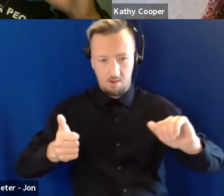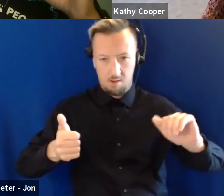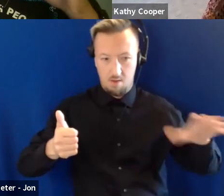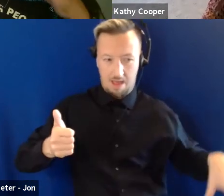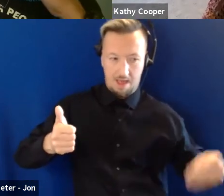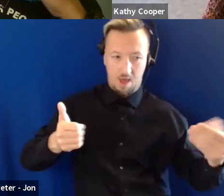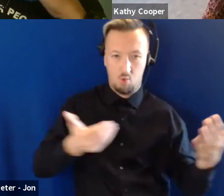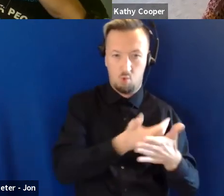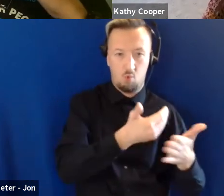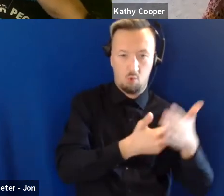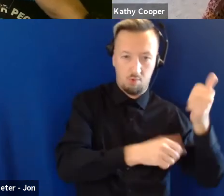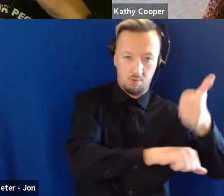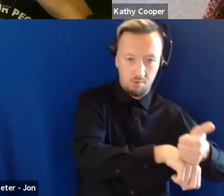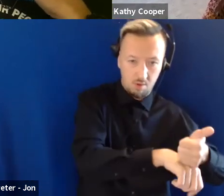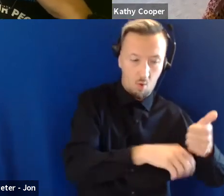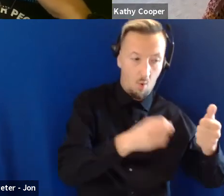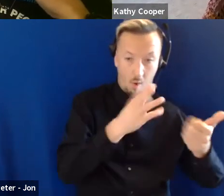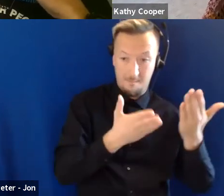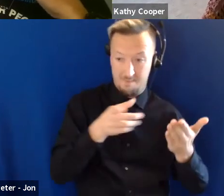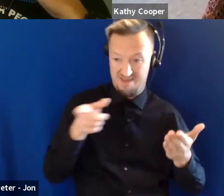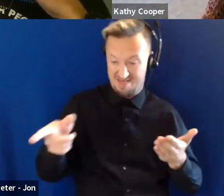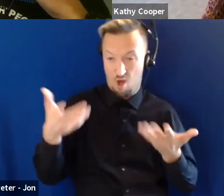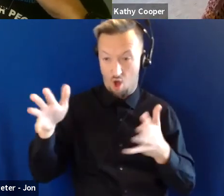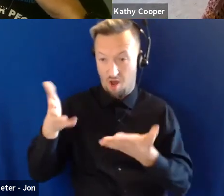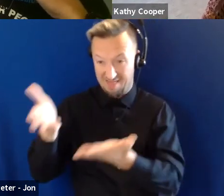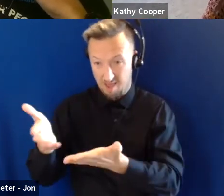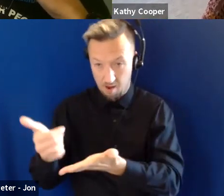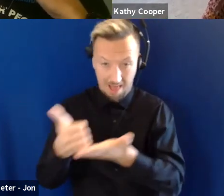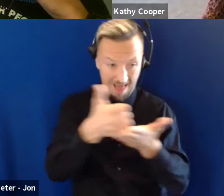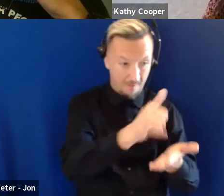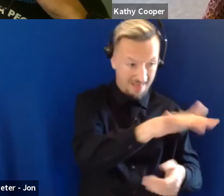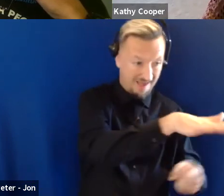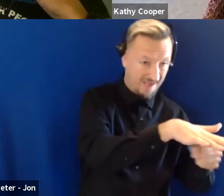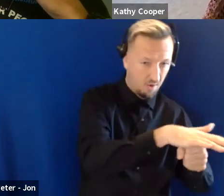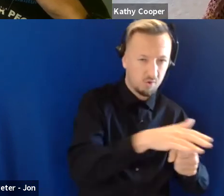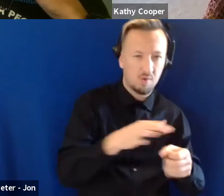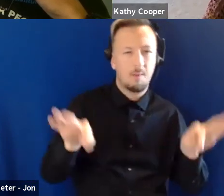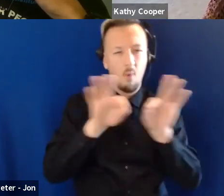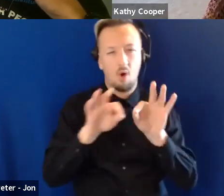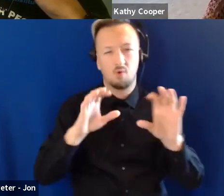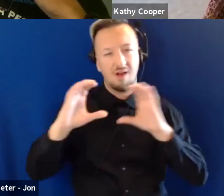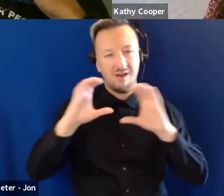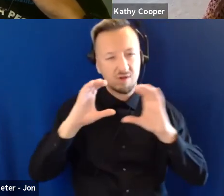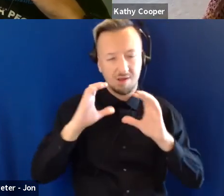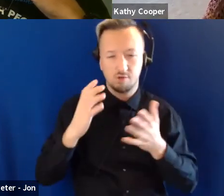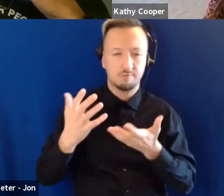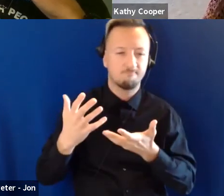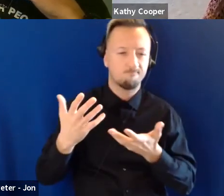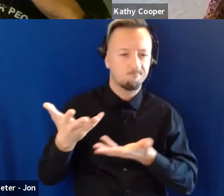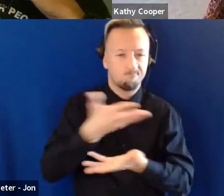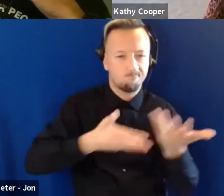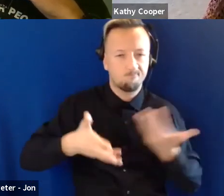existing, area. That just is a conversation that people have to get themselves to be okay to have. So,